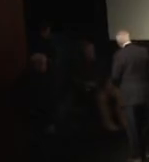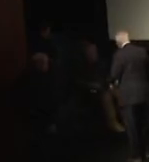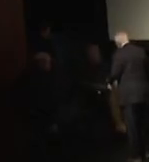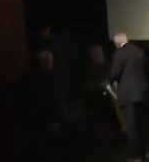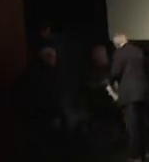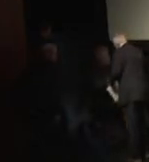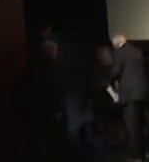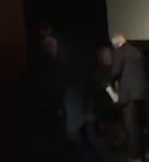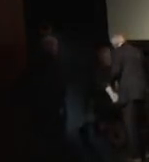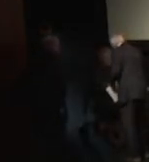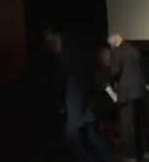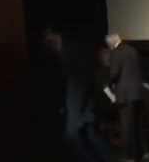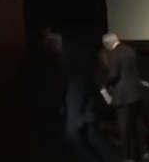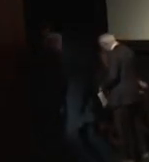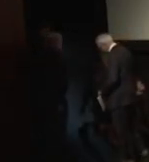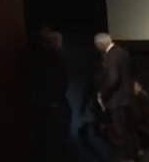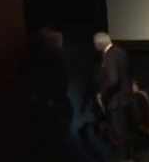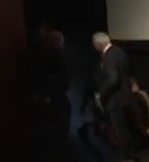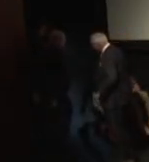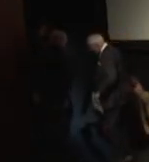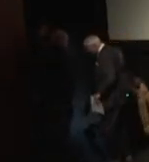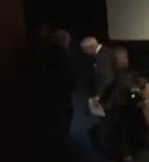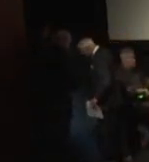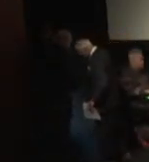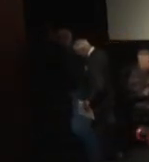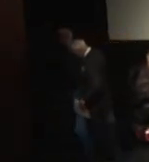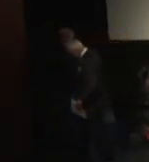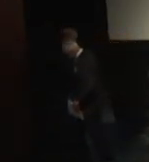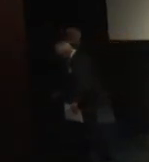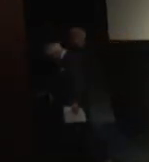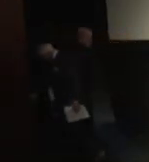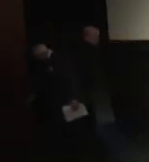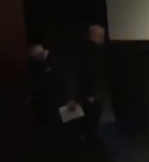Thanks, sir. Thanks for sharing.